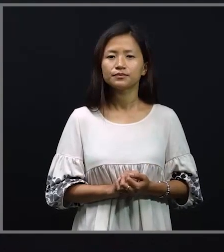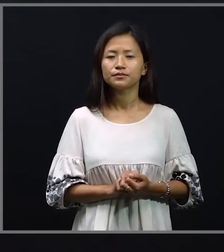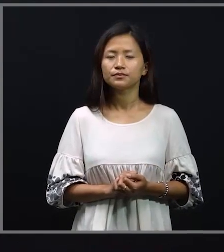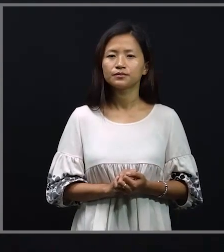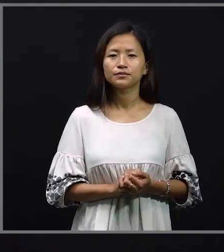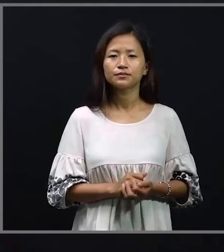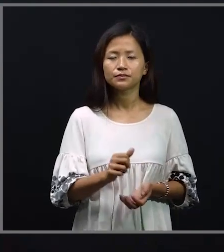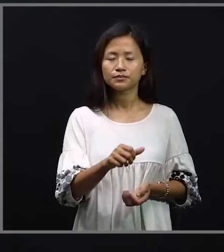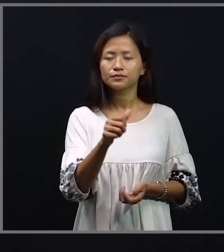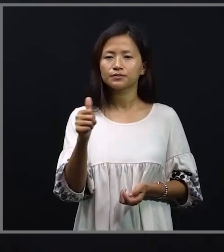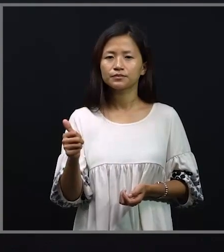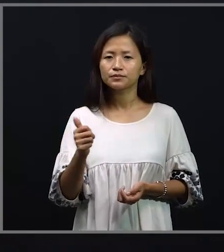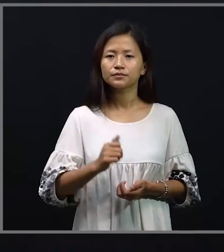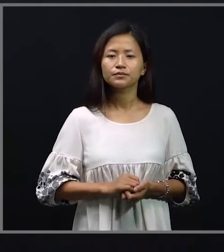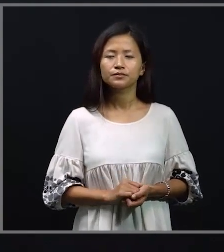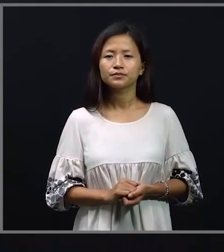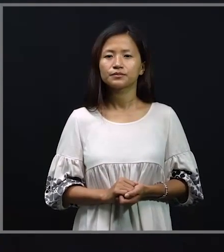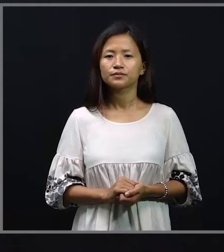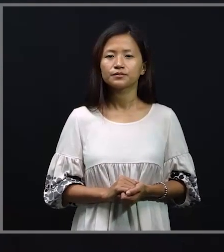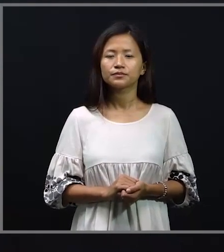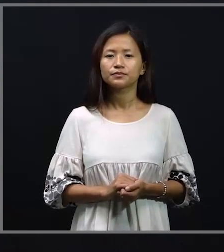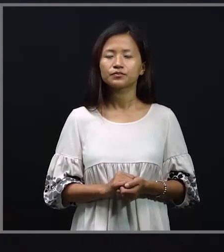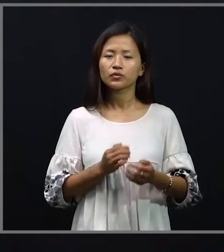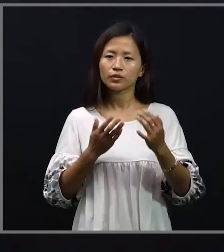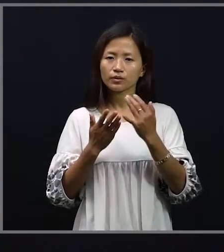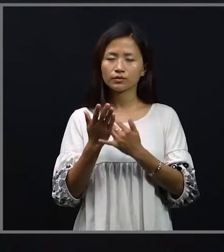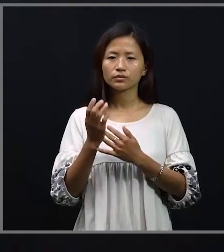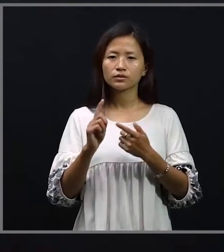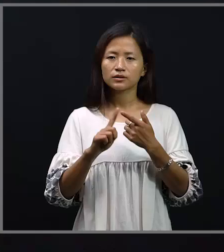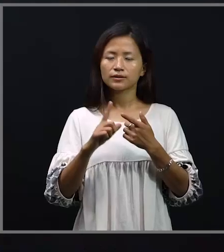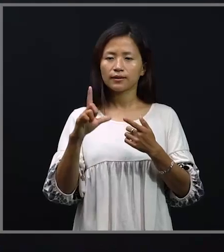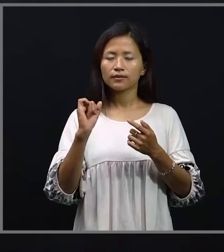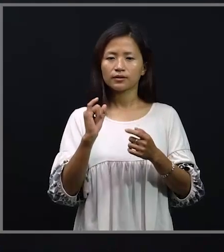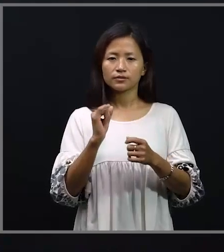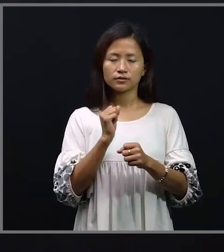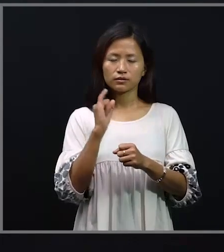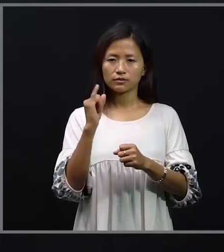Okay, the other will be through illegal